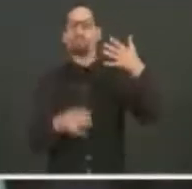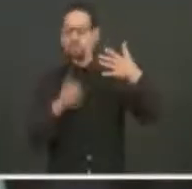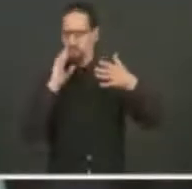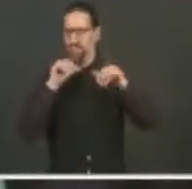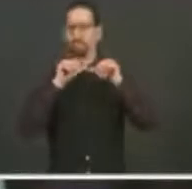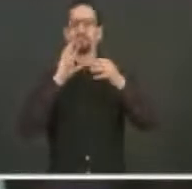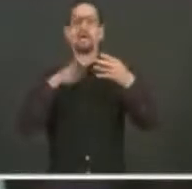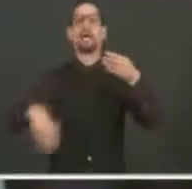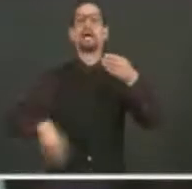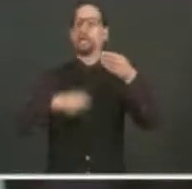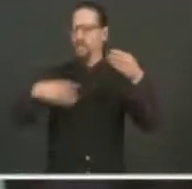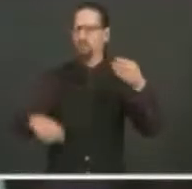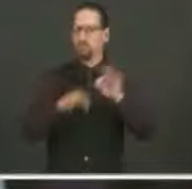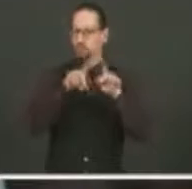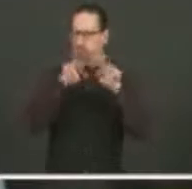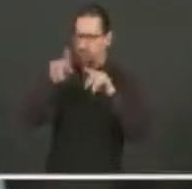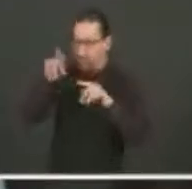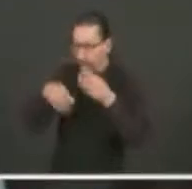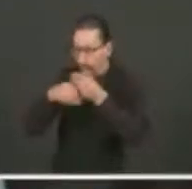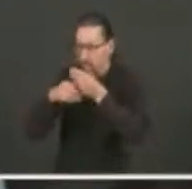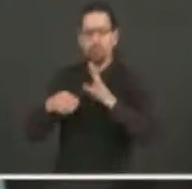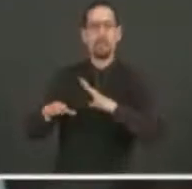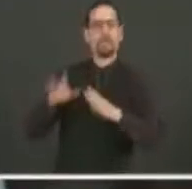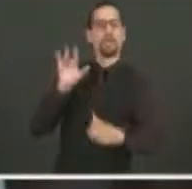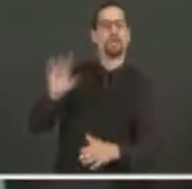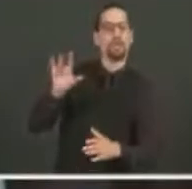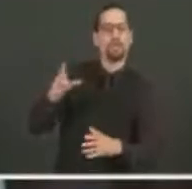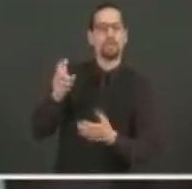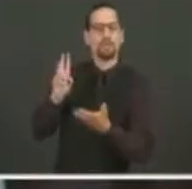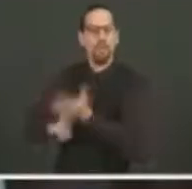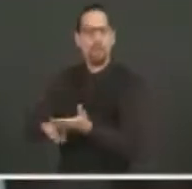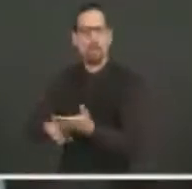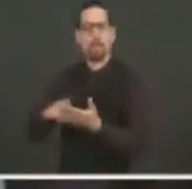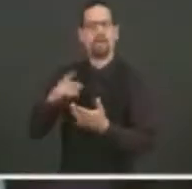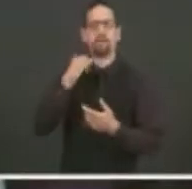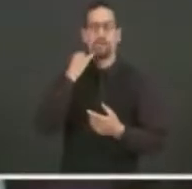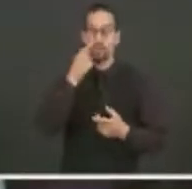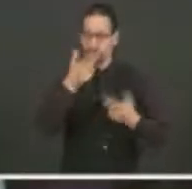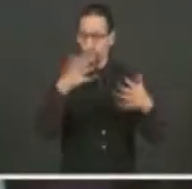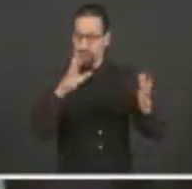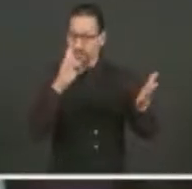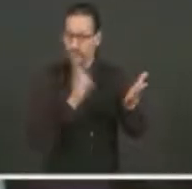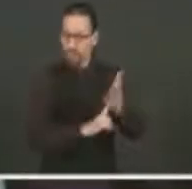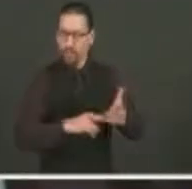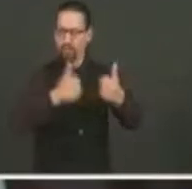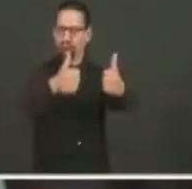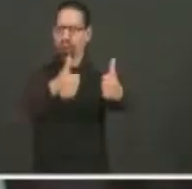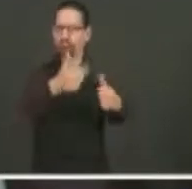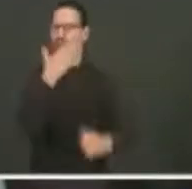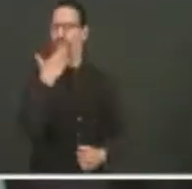you who've signed up, way to go, have fun. Those of you who haven't, take a minute, go on the website and sign up.